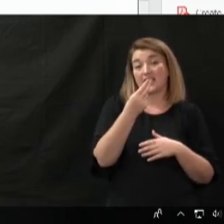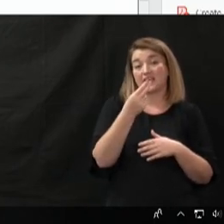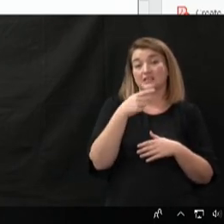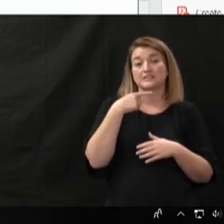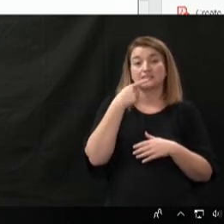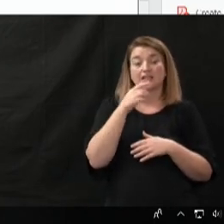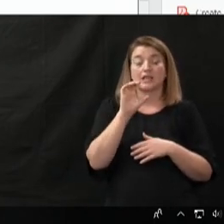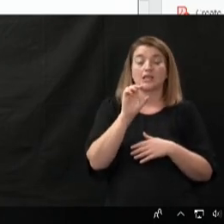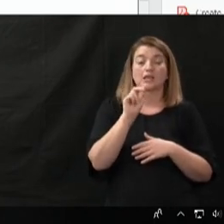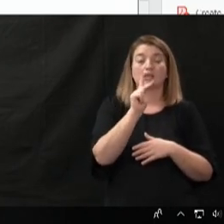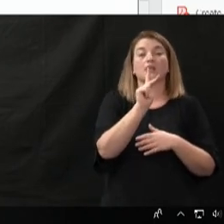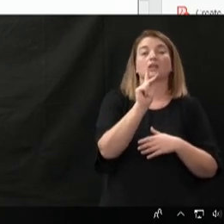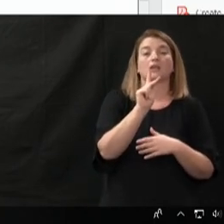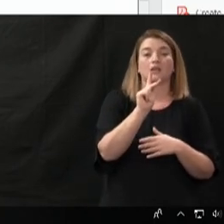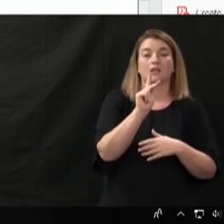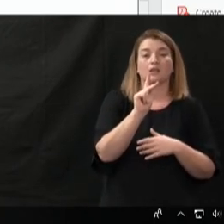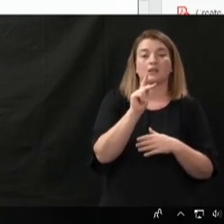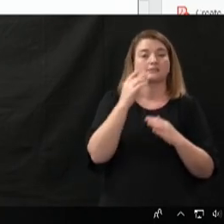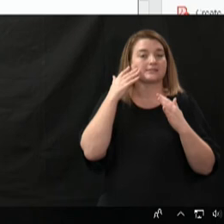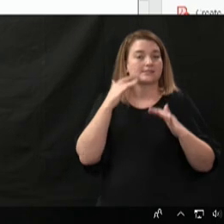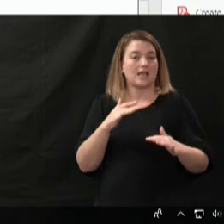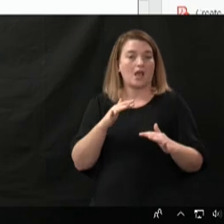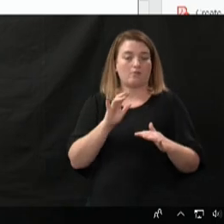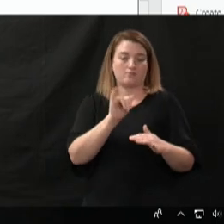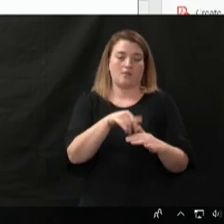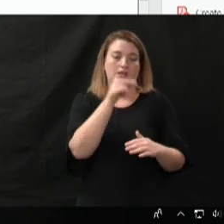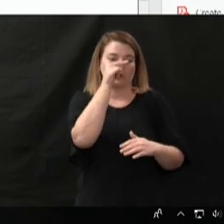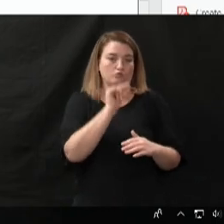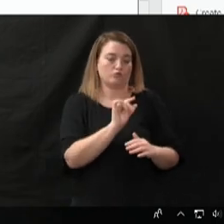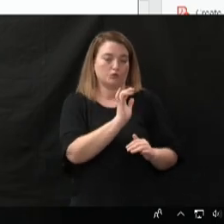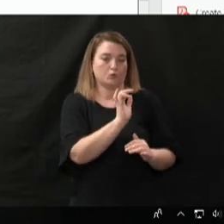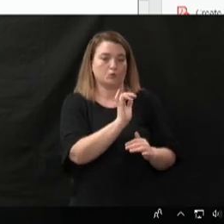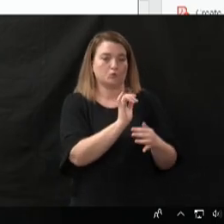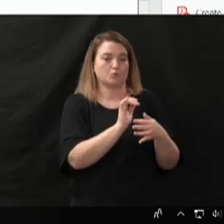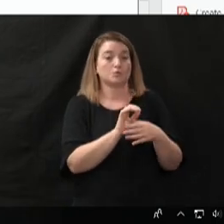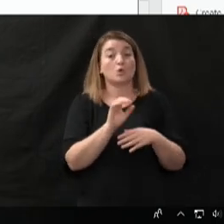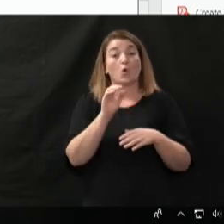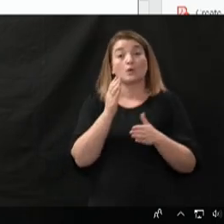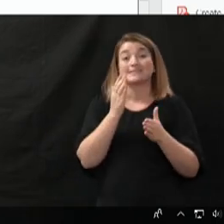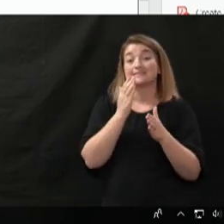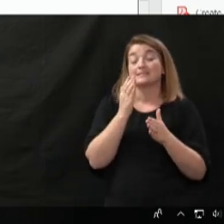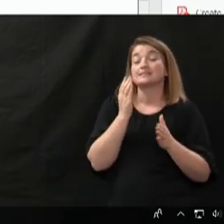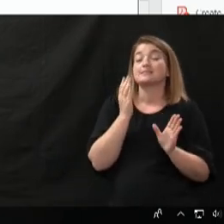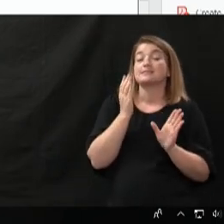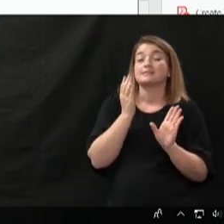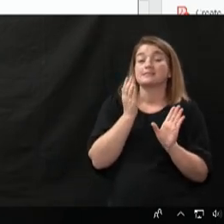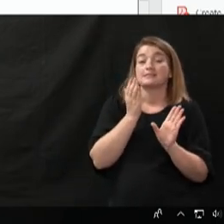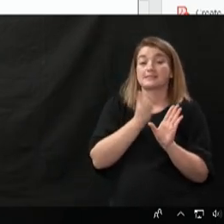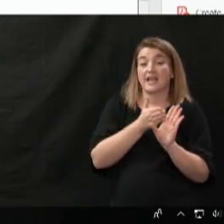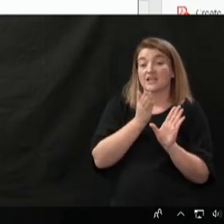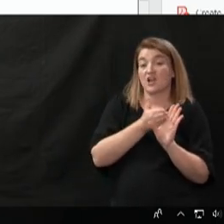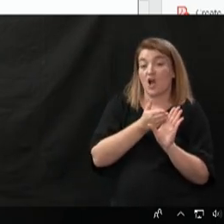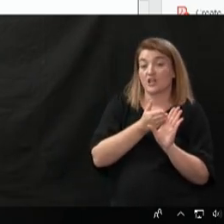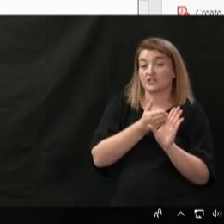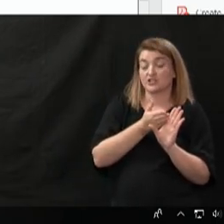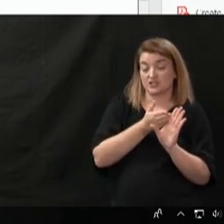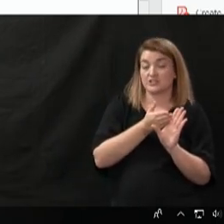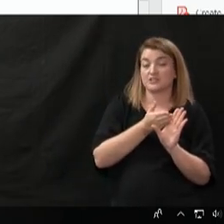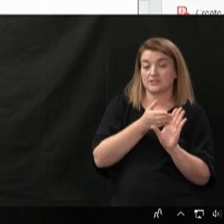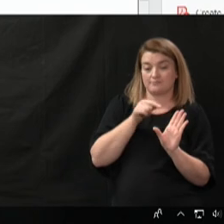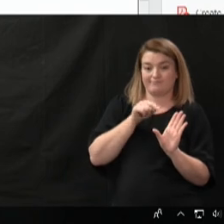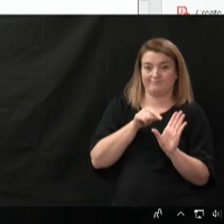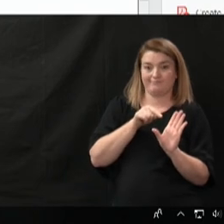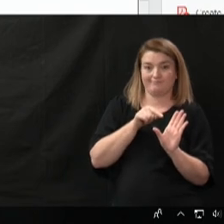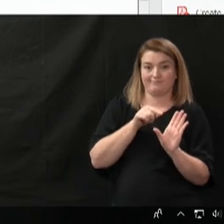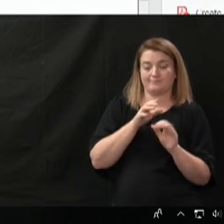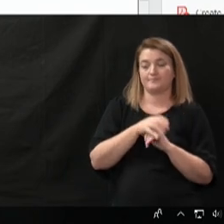is Greek. So if you look at the word psychology, you have three right there. The PS